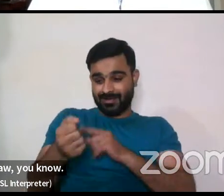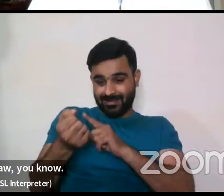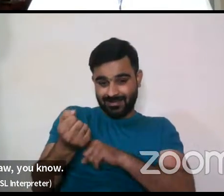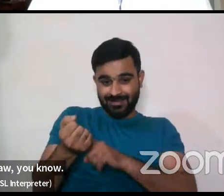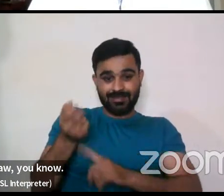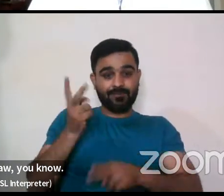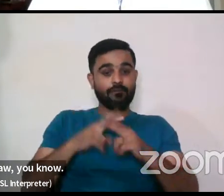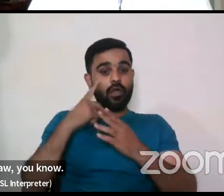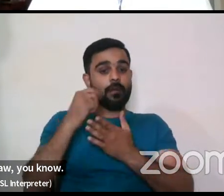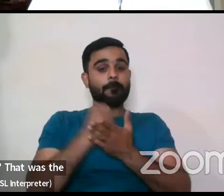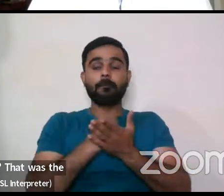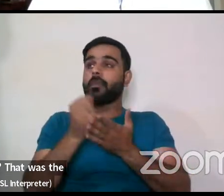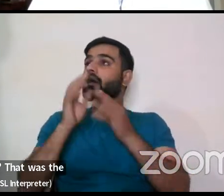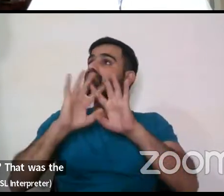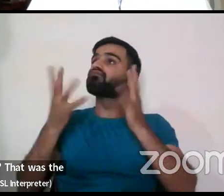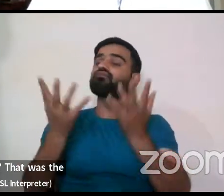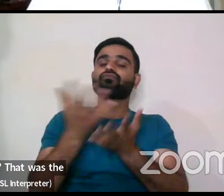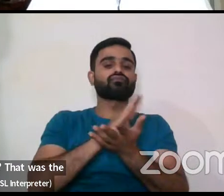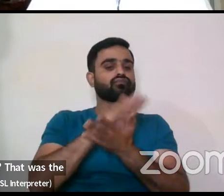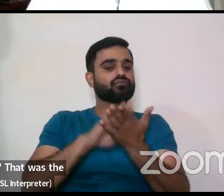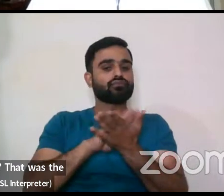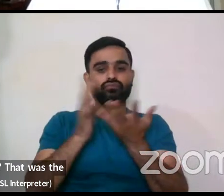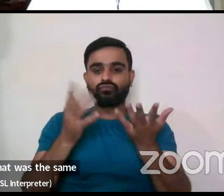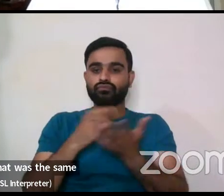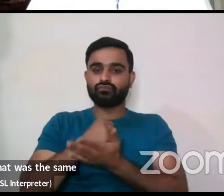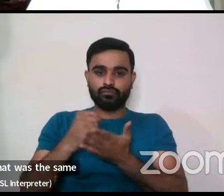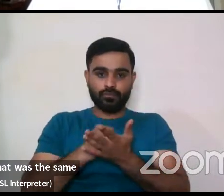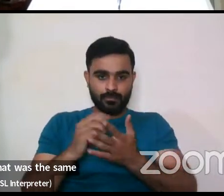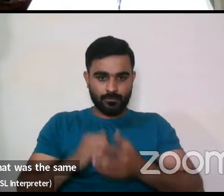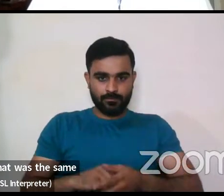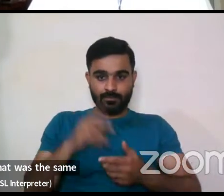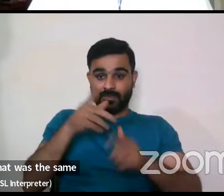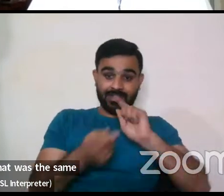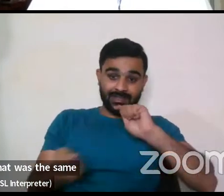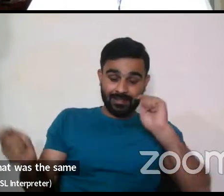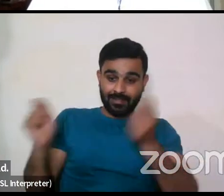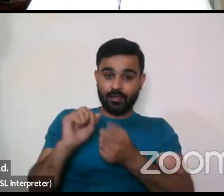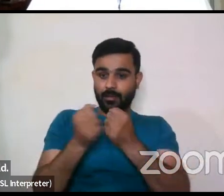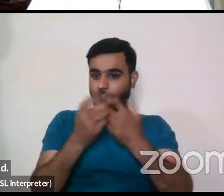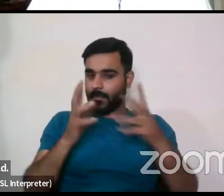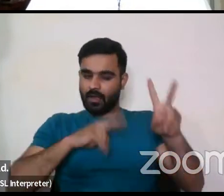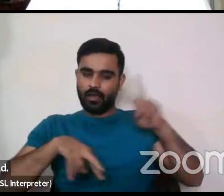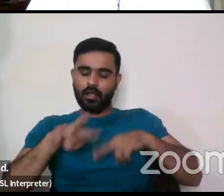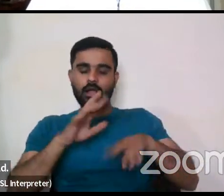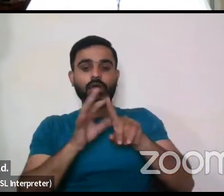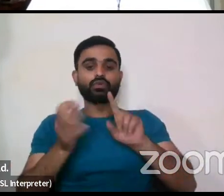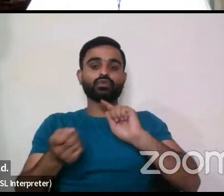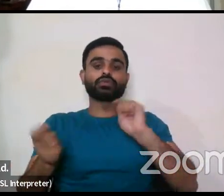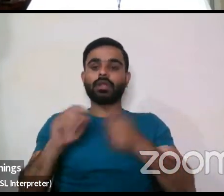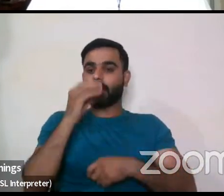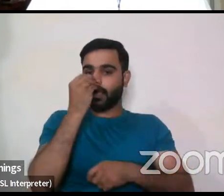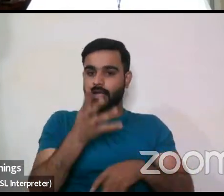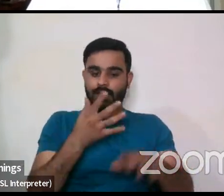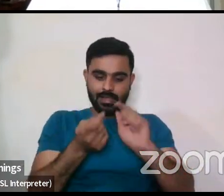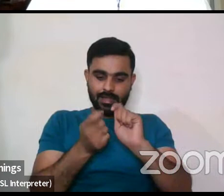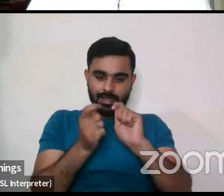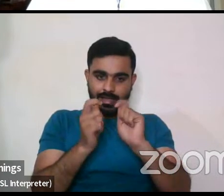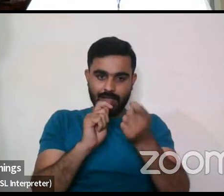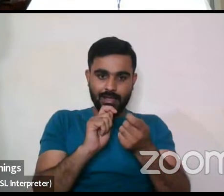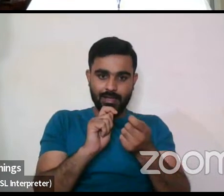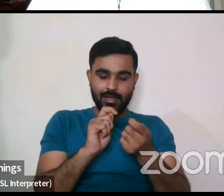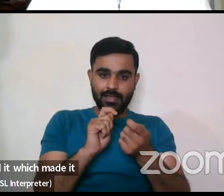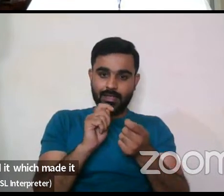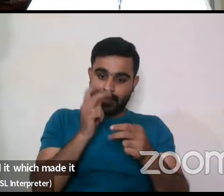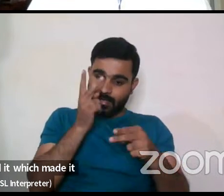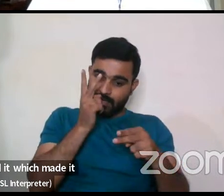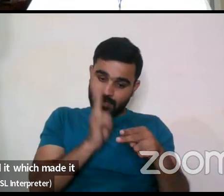was the same as anywhere in the world. So they changed a lot of things around it, which made it easier to implement, but the heart stays